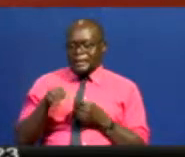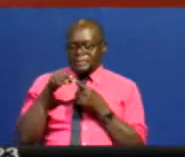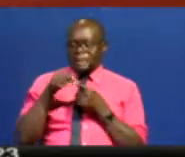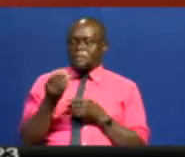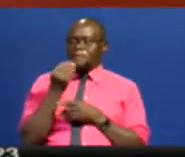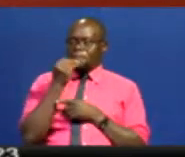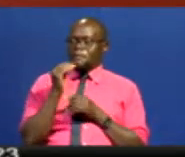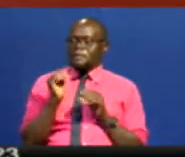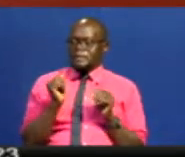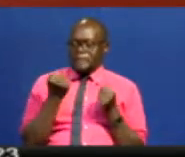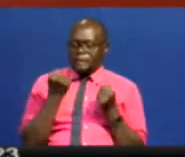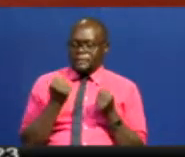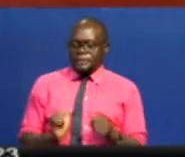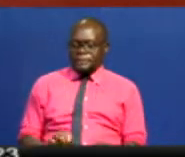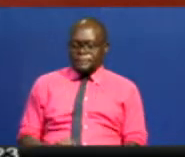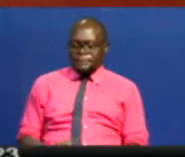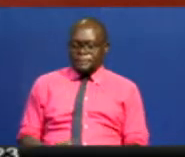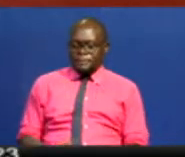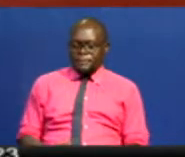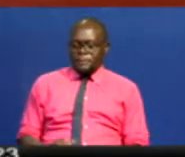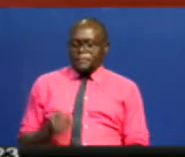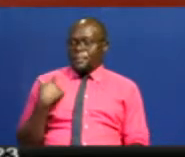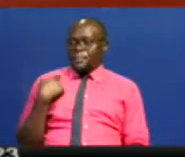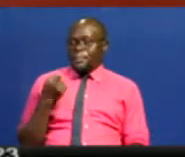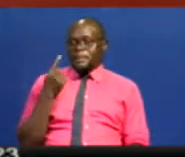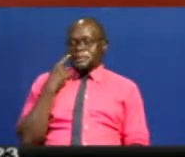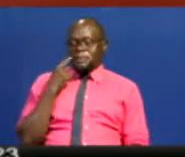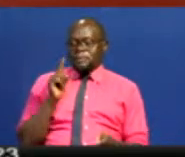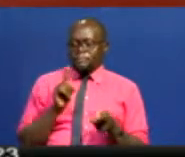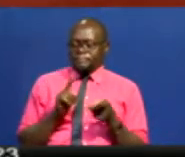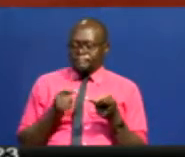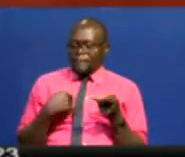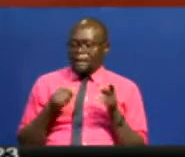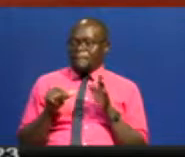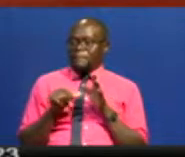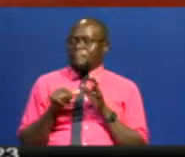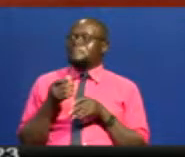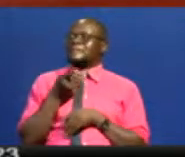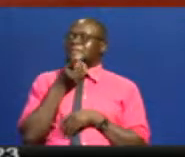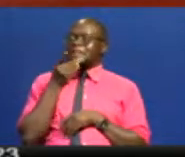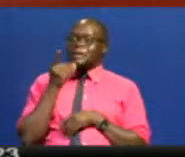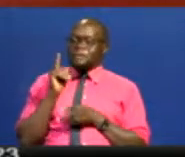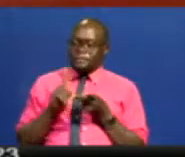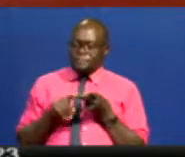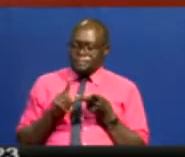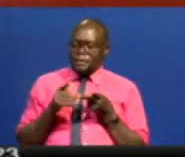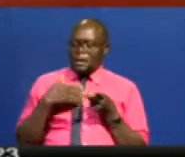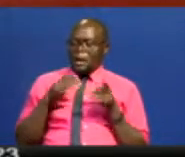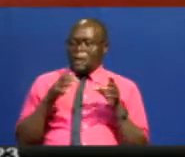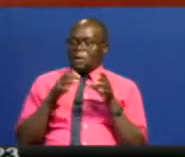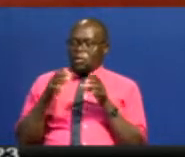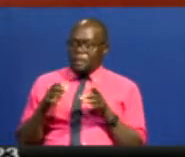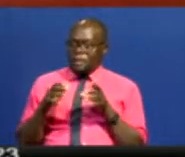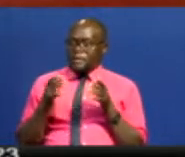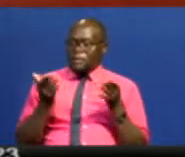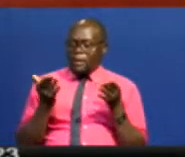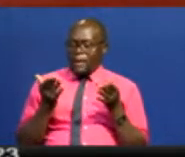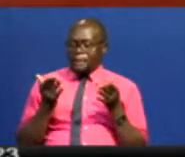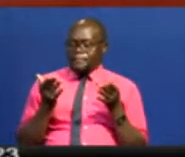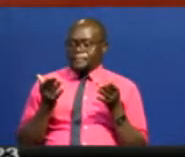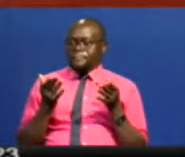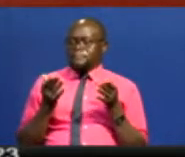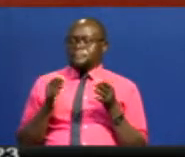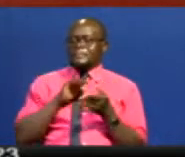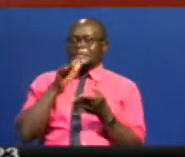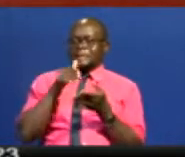security. Mr. Speaker, you saw the other day when there was a bit of drought, our communities, even places like